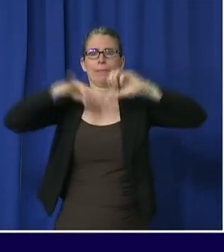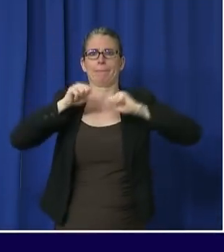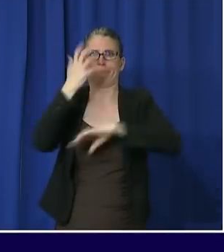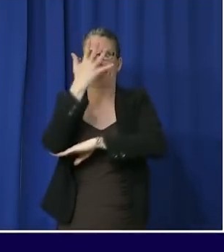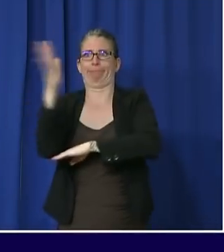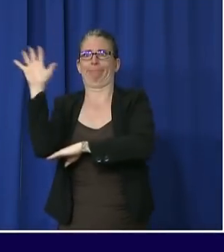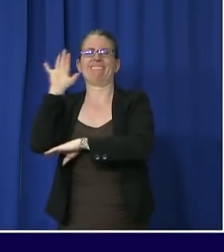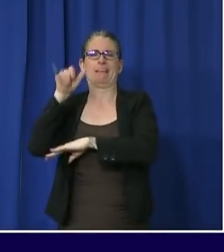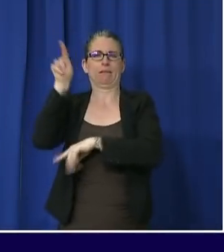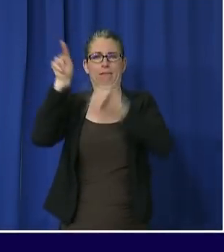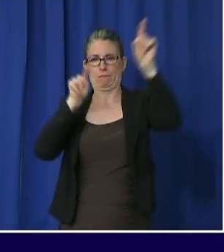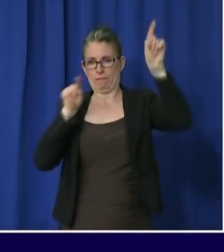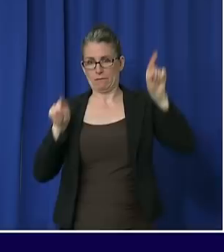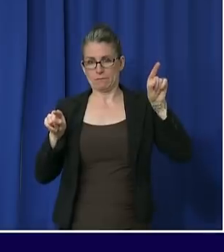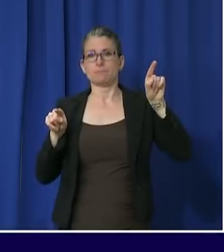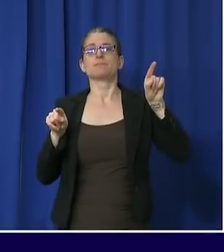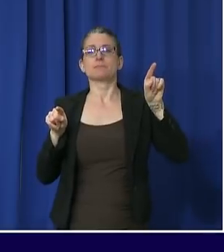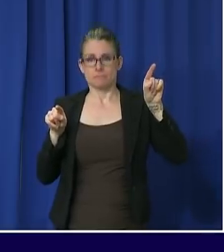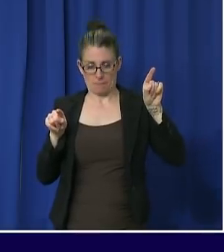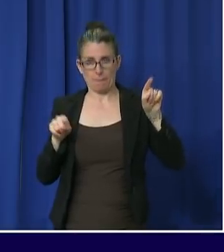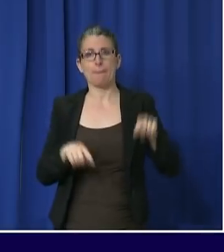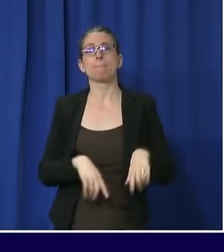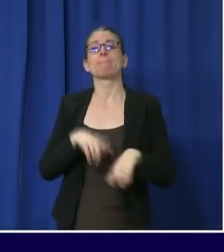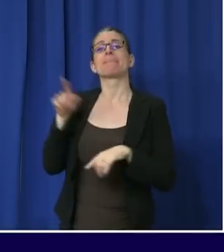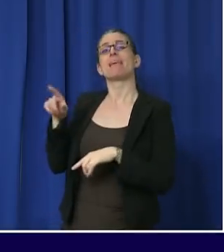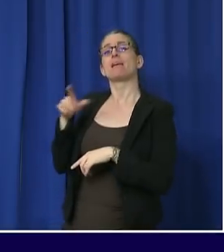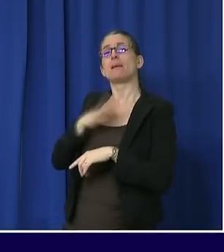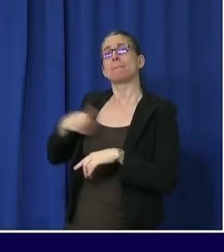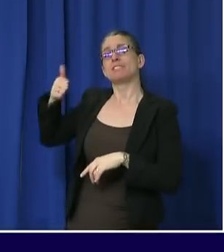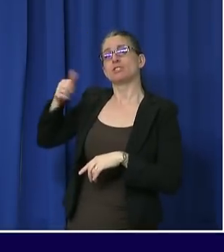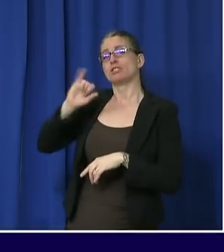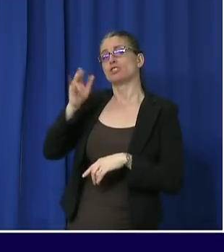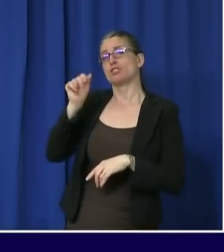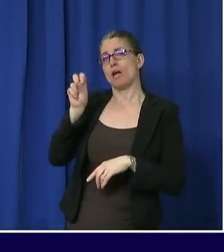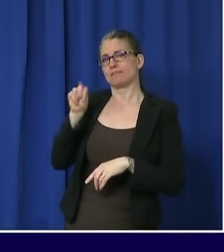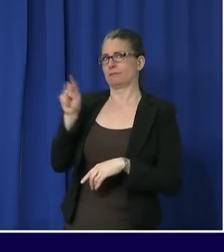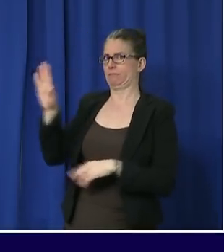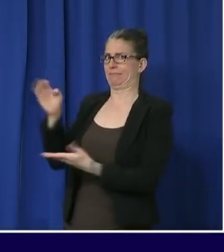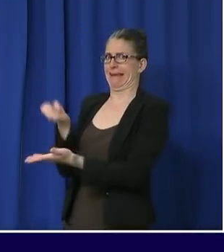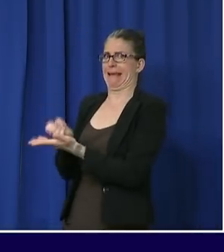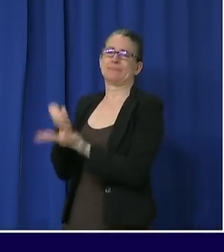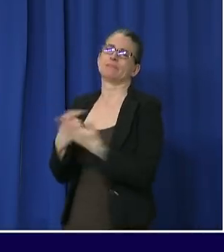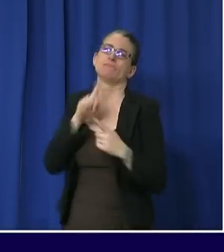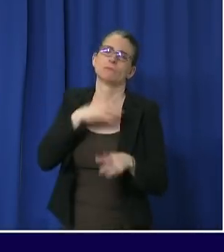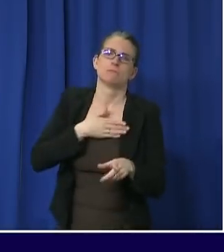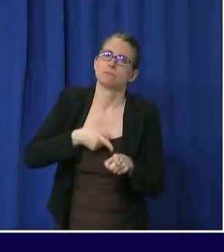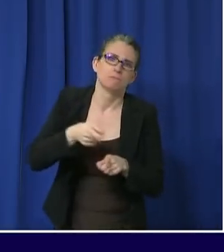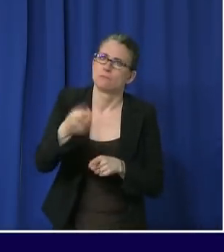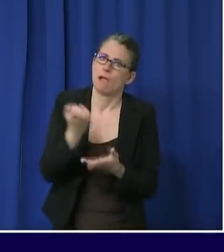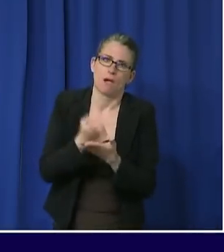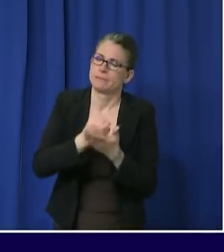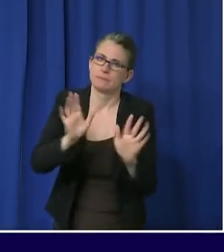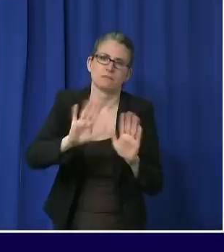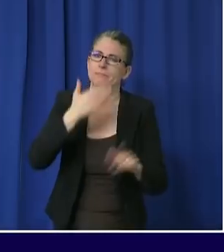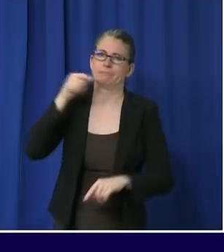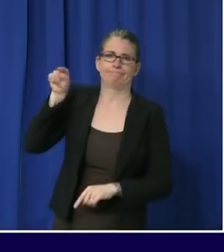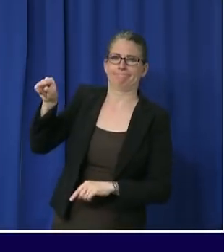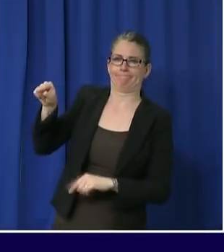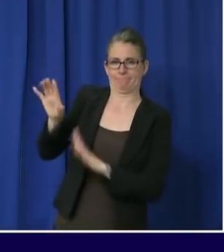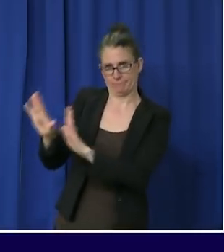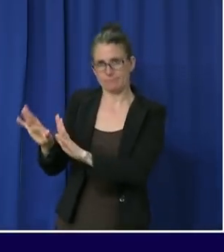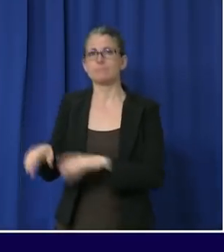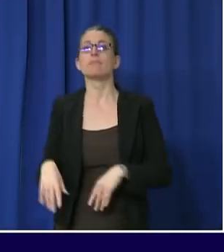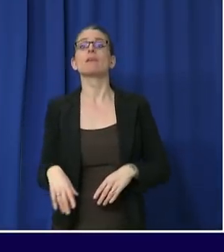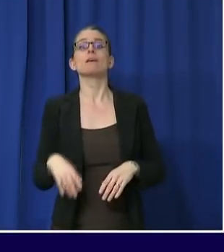talked about the economic side of things, of course. But on the public health side, it's not so much the cases, but their